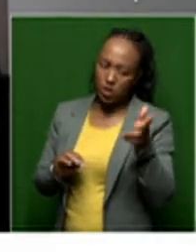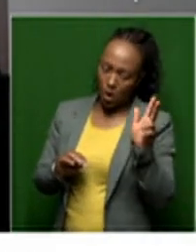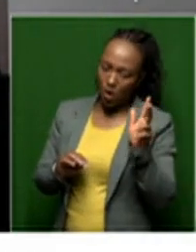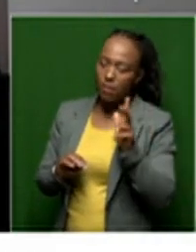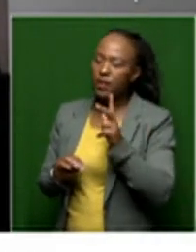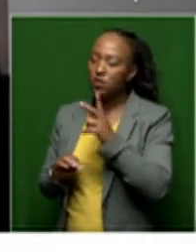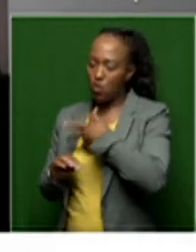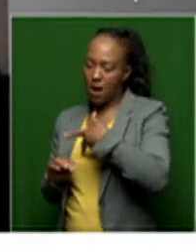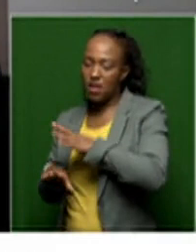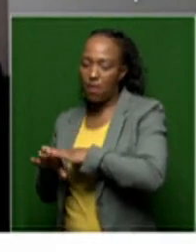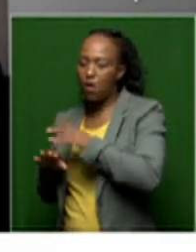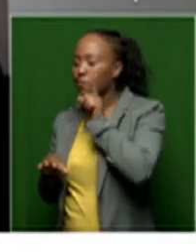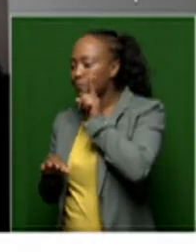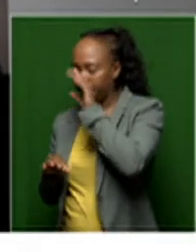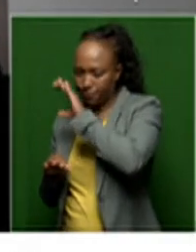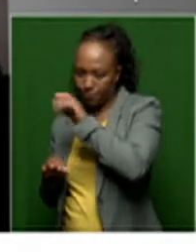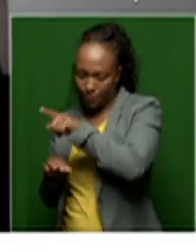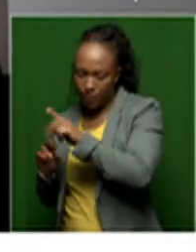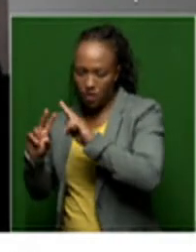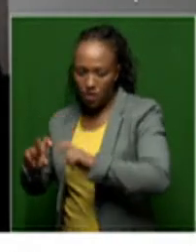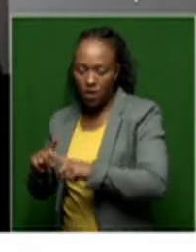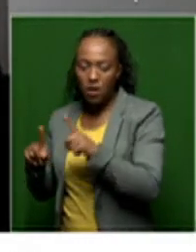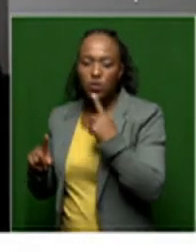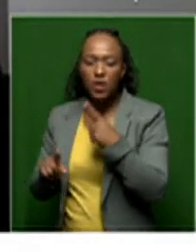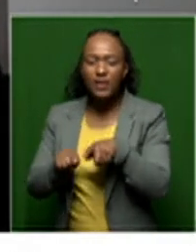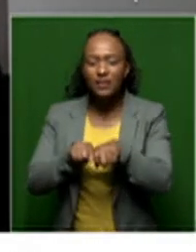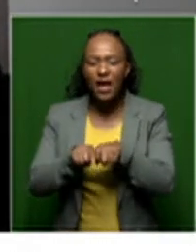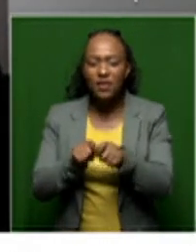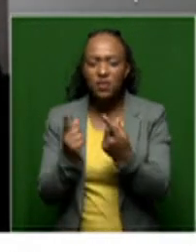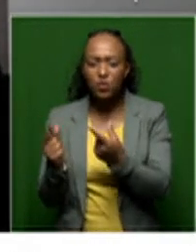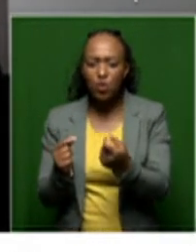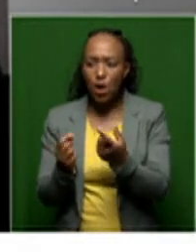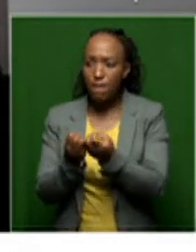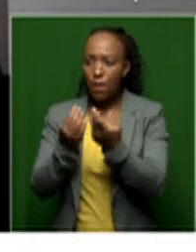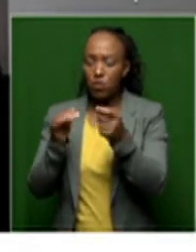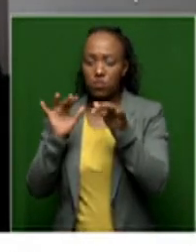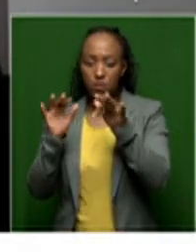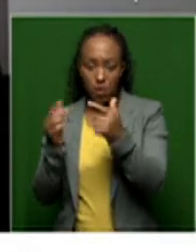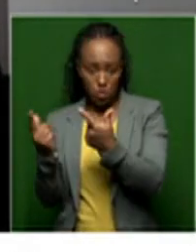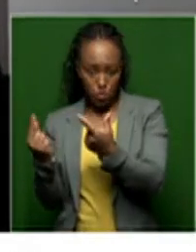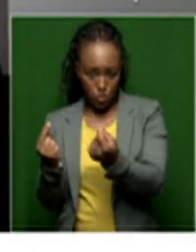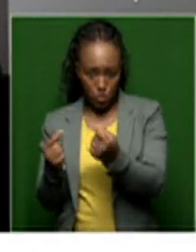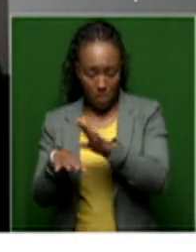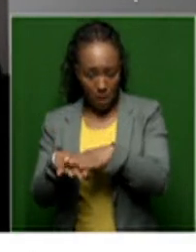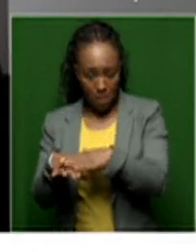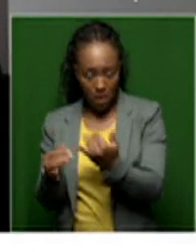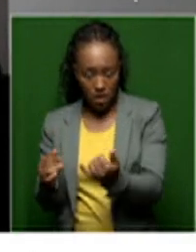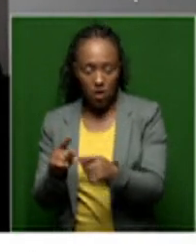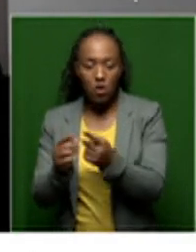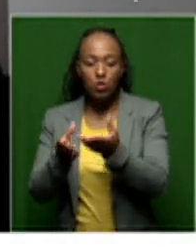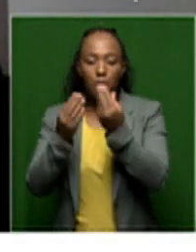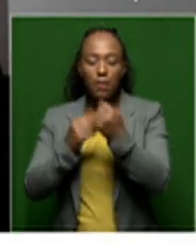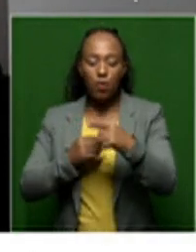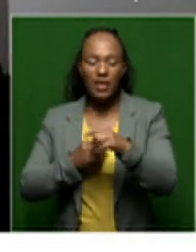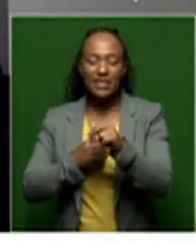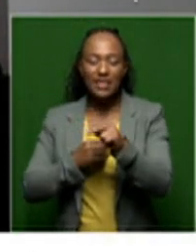so when you say you can test for this, is this something that has become more common? Are people actually looking at getting their genetics